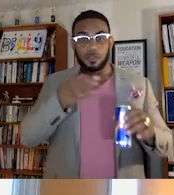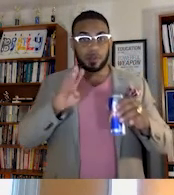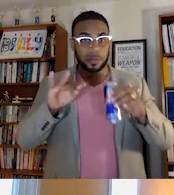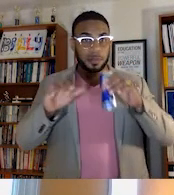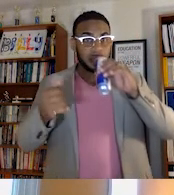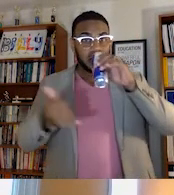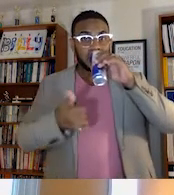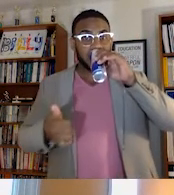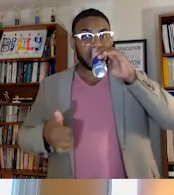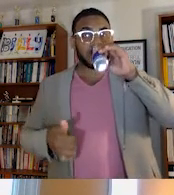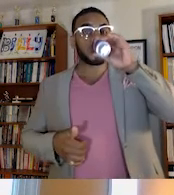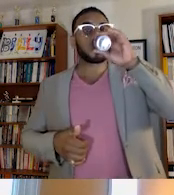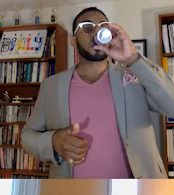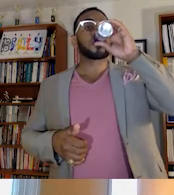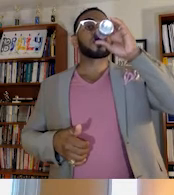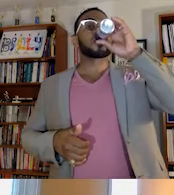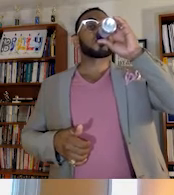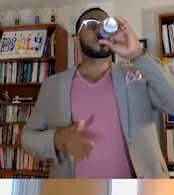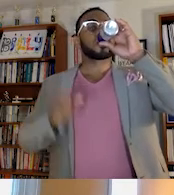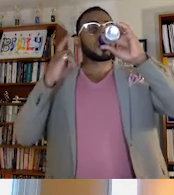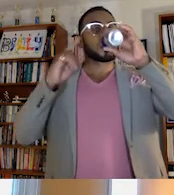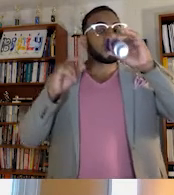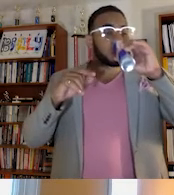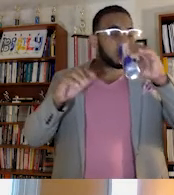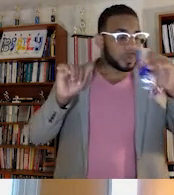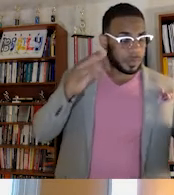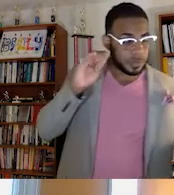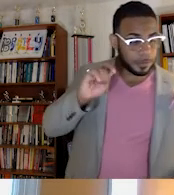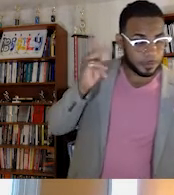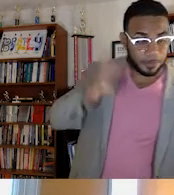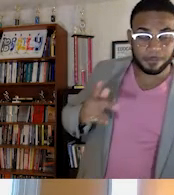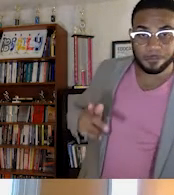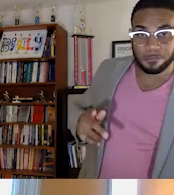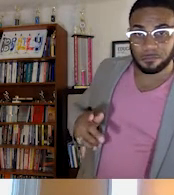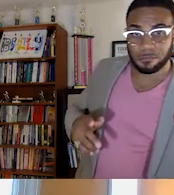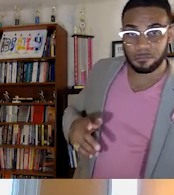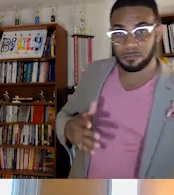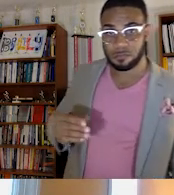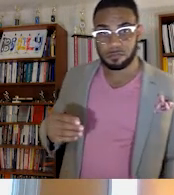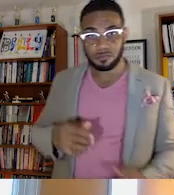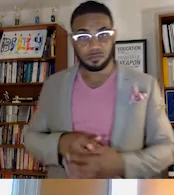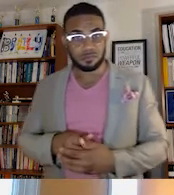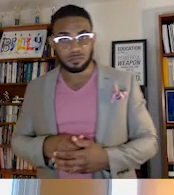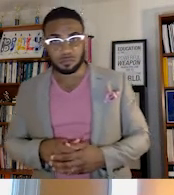freebase cocaine. Right. You think they had chemists